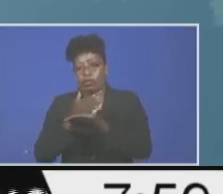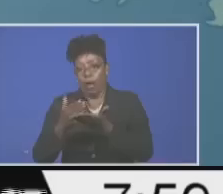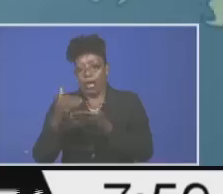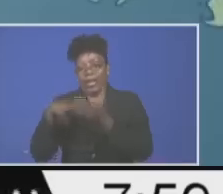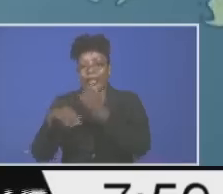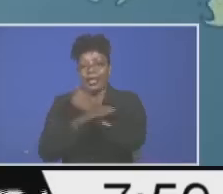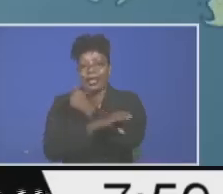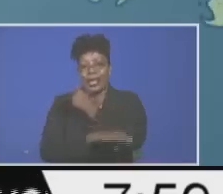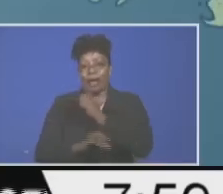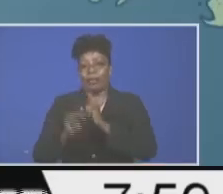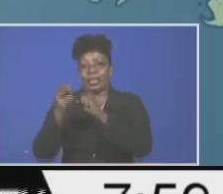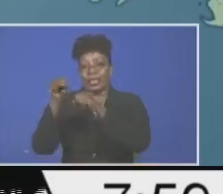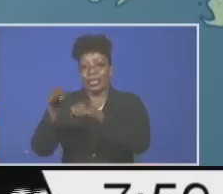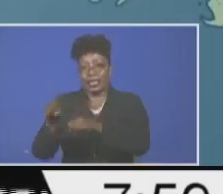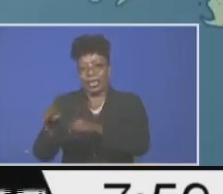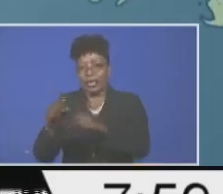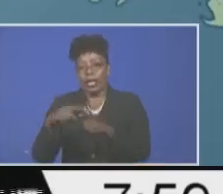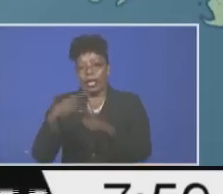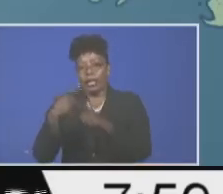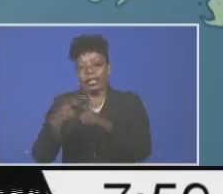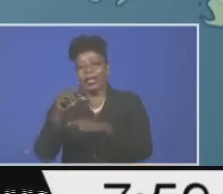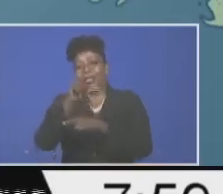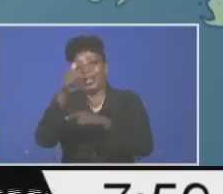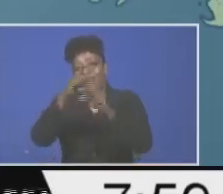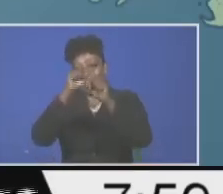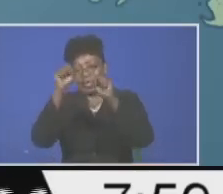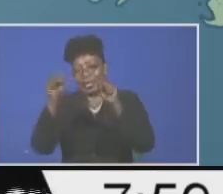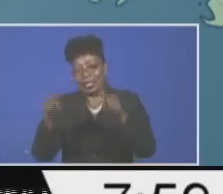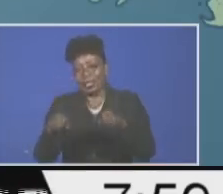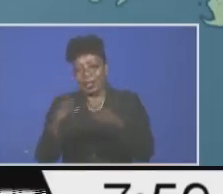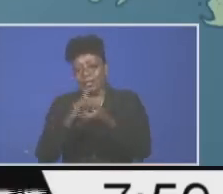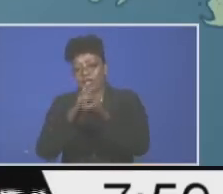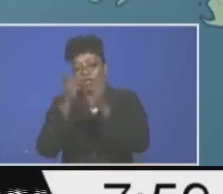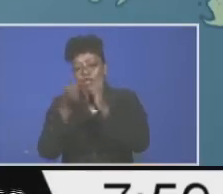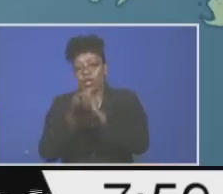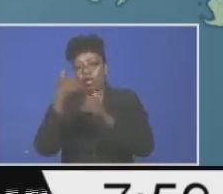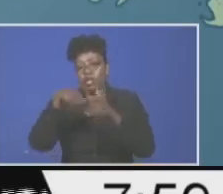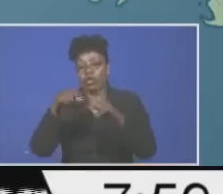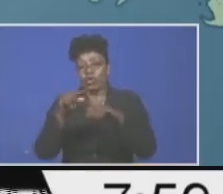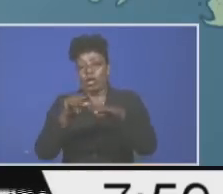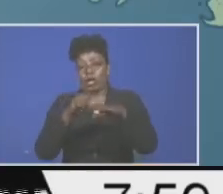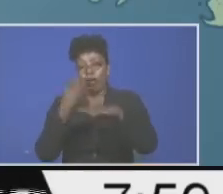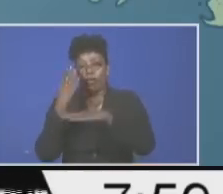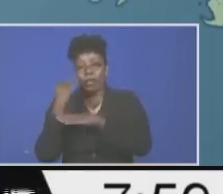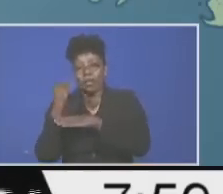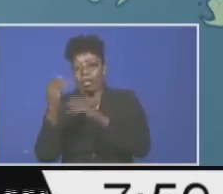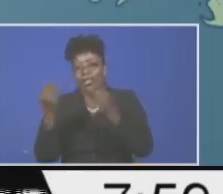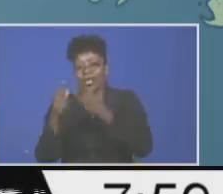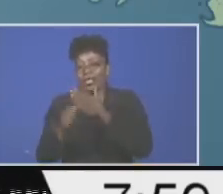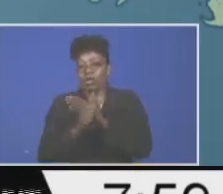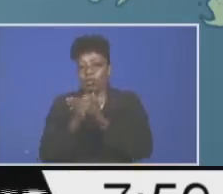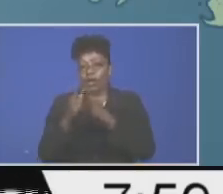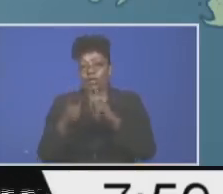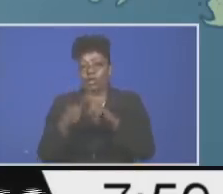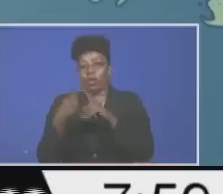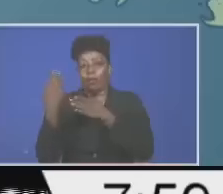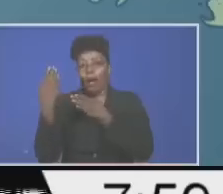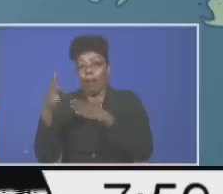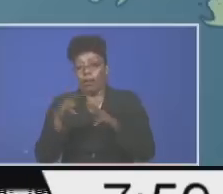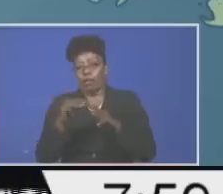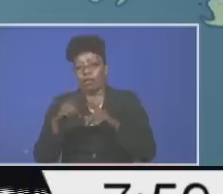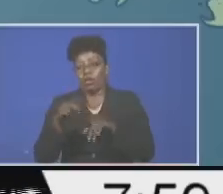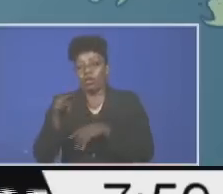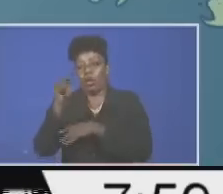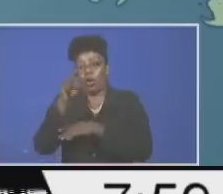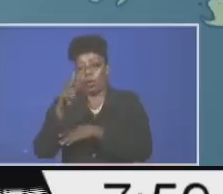Caribbean Sea. And then we have that other system. We expect that to just turn into the Gulf of Mexico. No threat to the Bahamas, continuing to move towards the